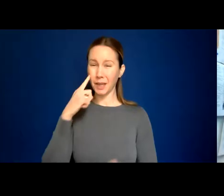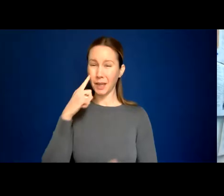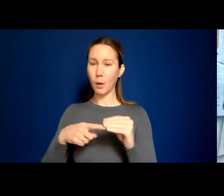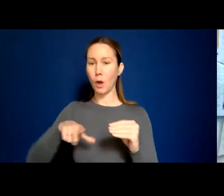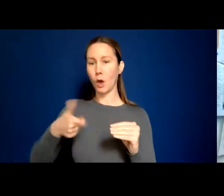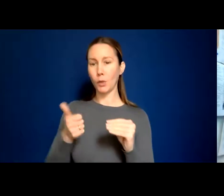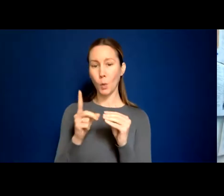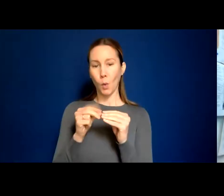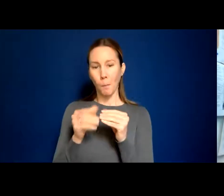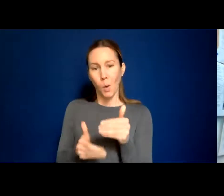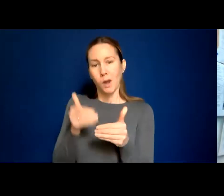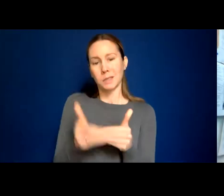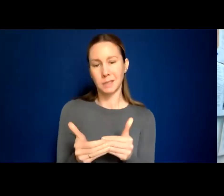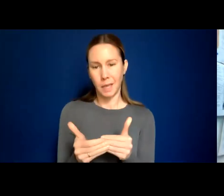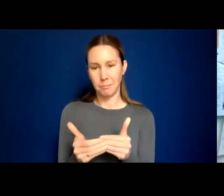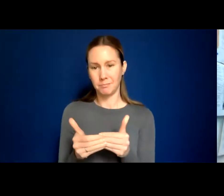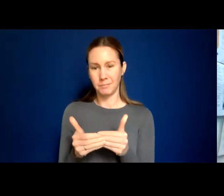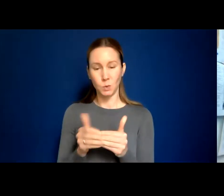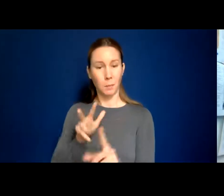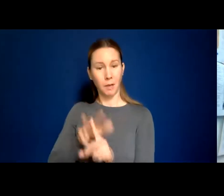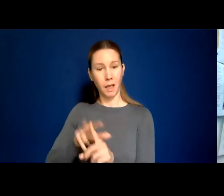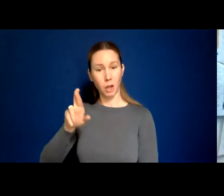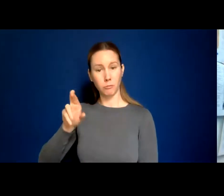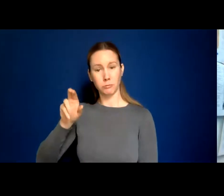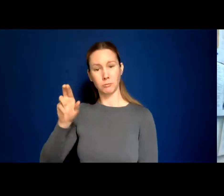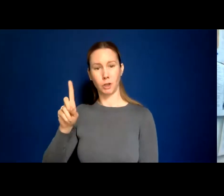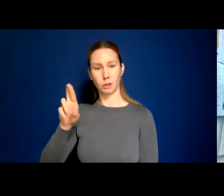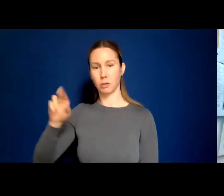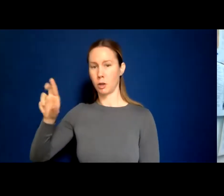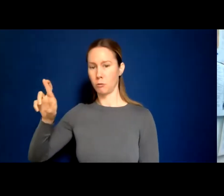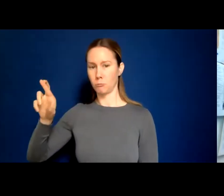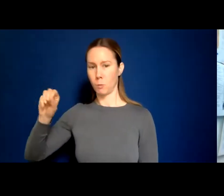step further with some of the things that Dr. Rojas was mentioning, where we get